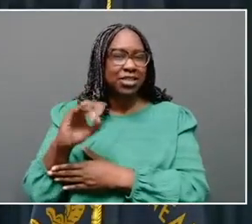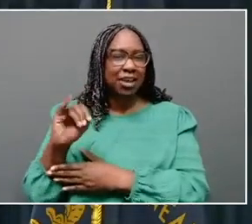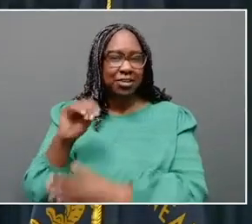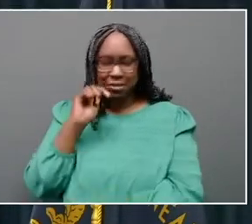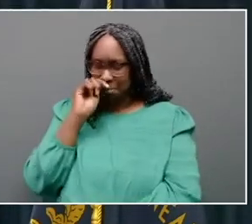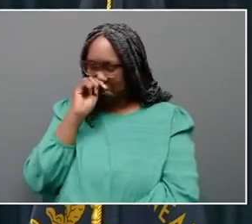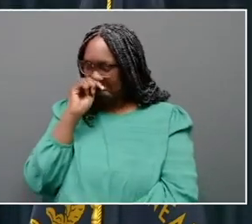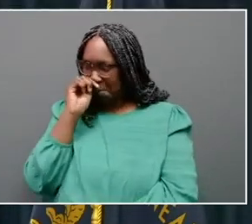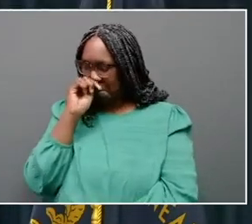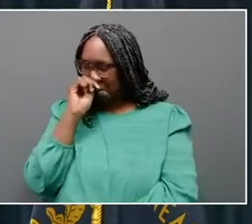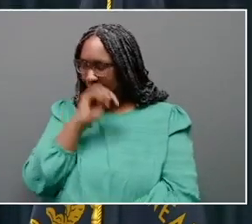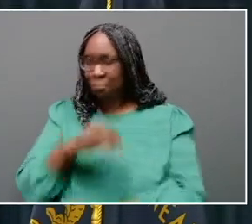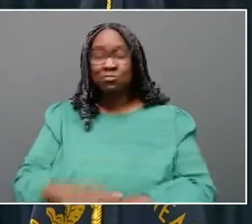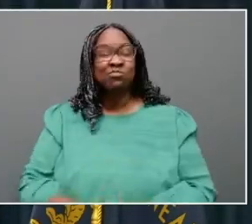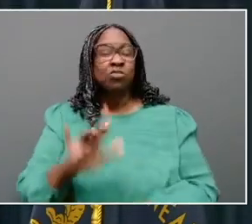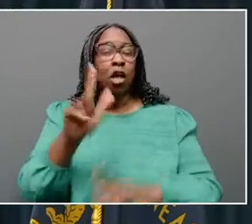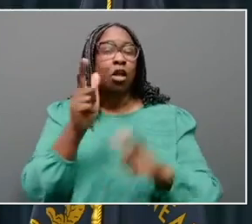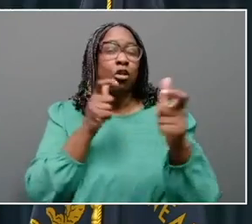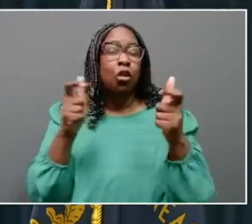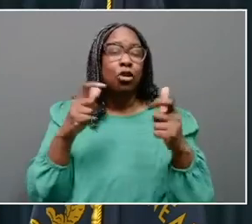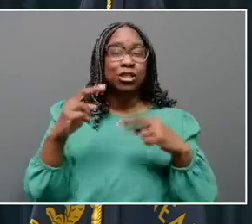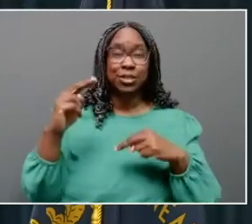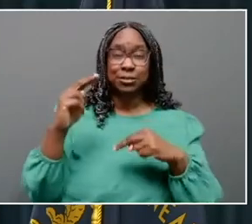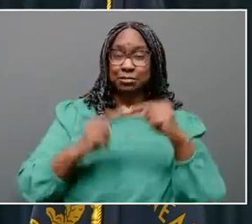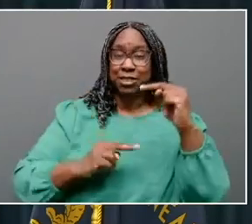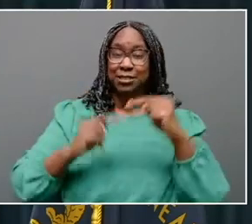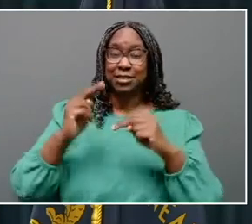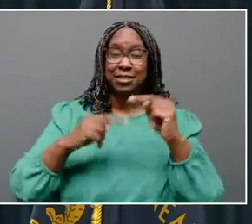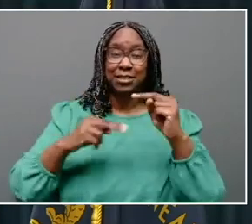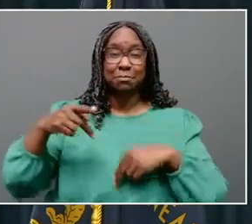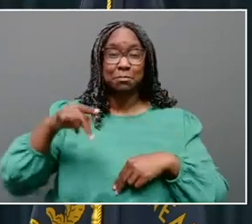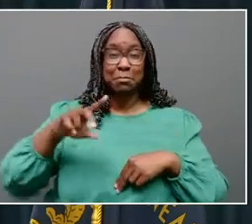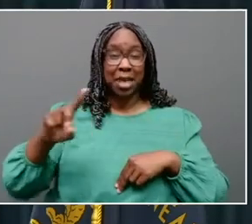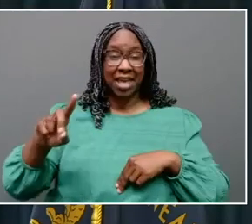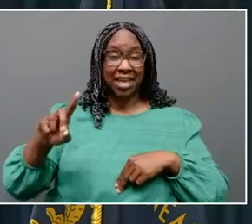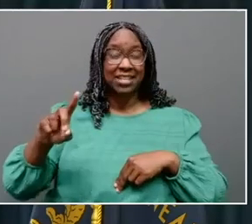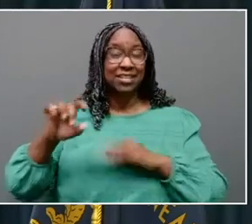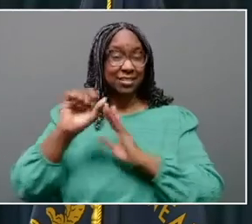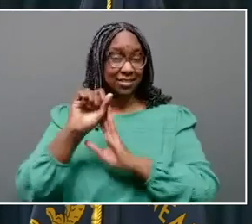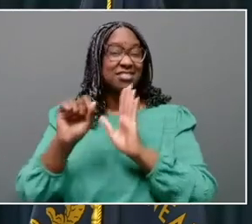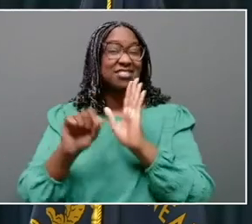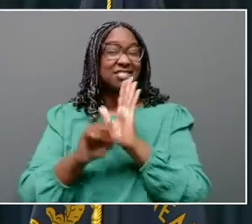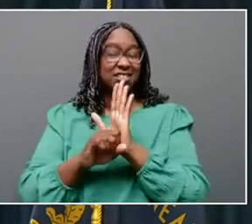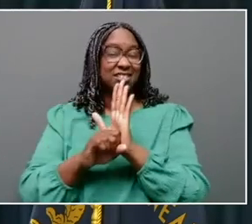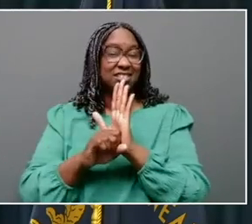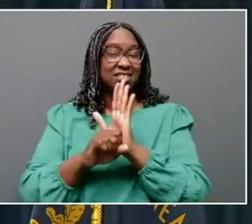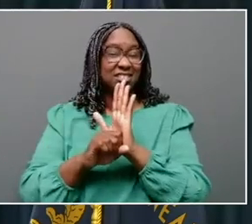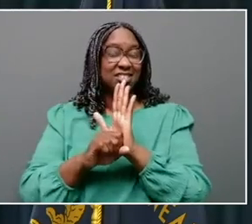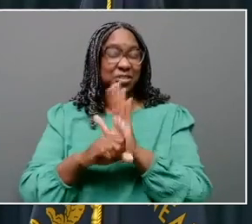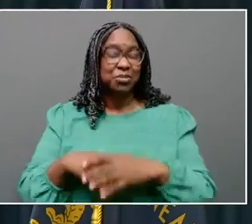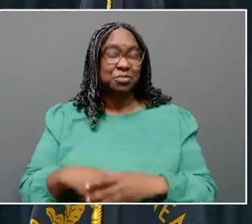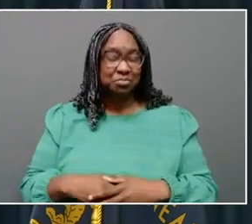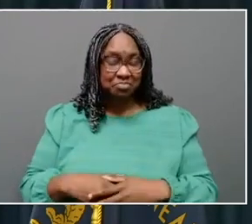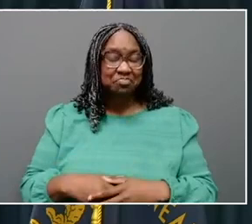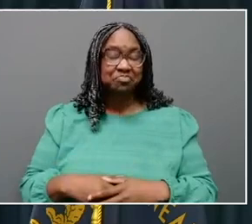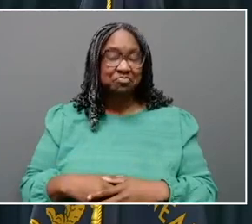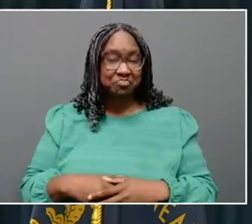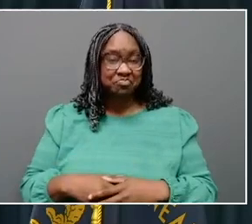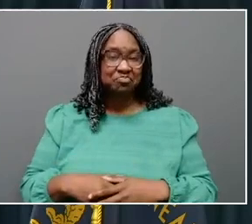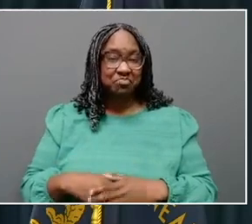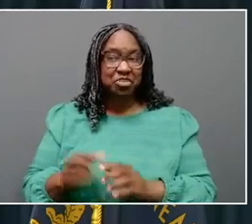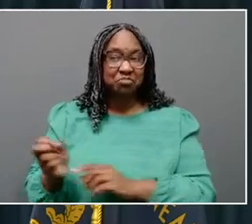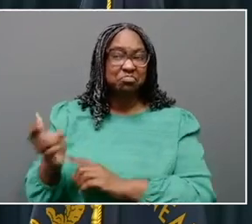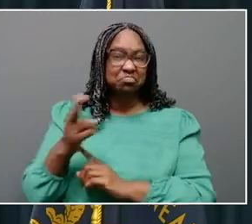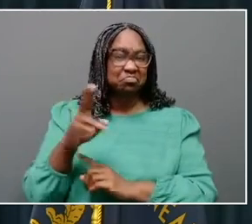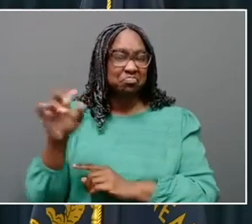The largest building pad in our state, and by a wide margin. That's the type of forward-looking vision that's going to